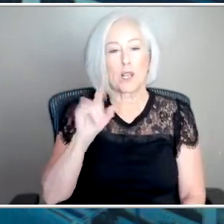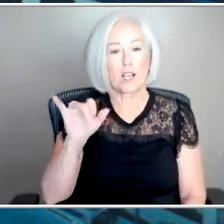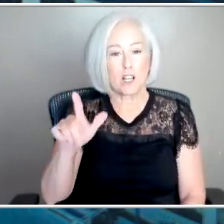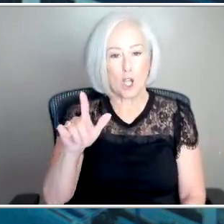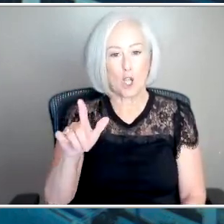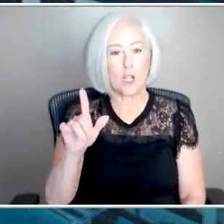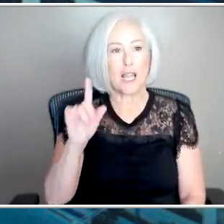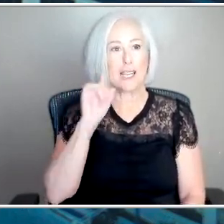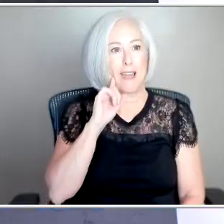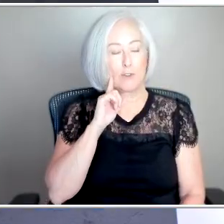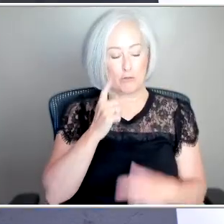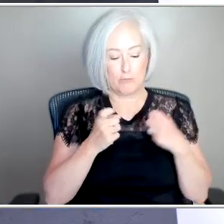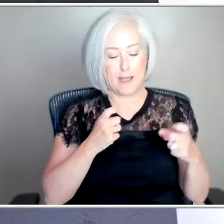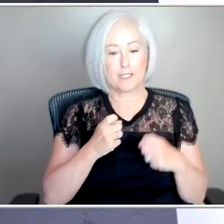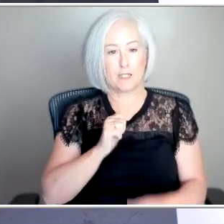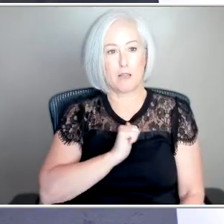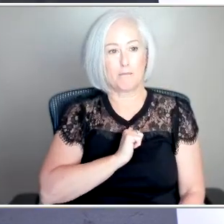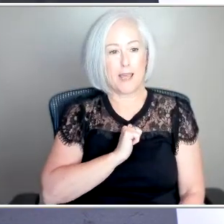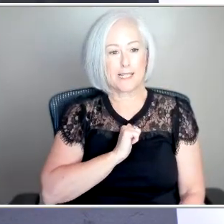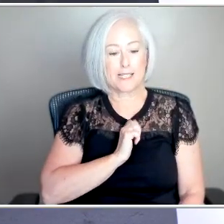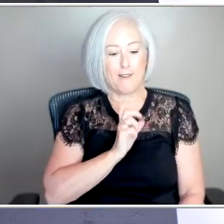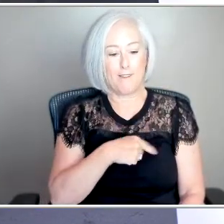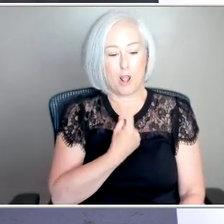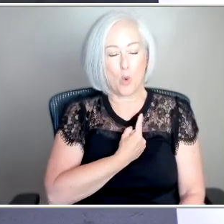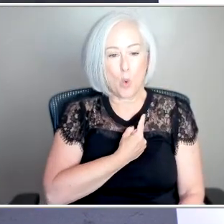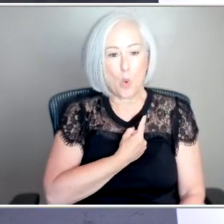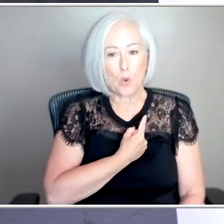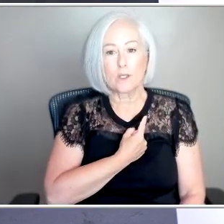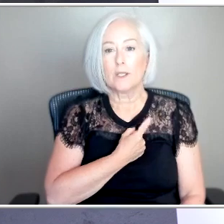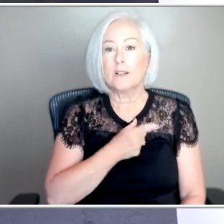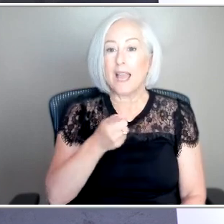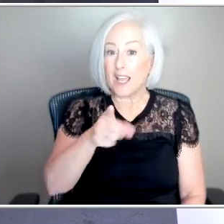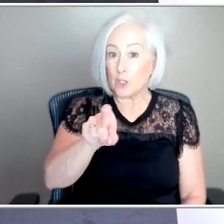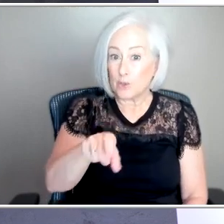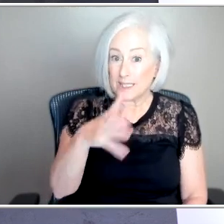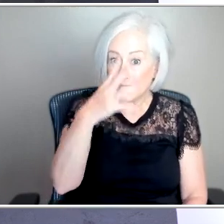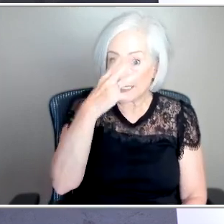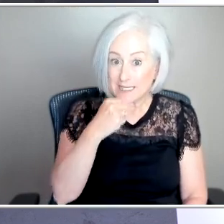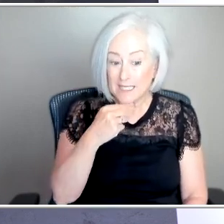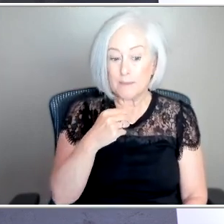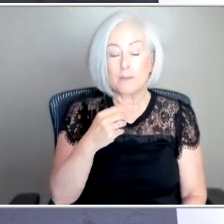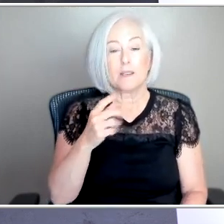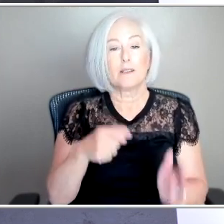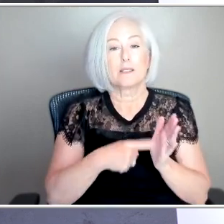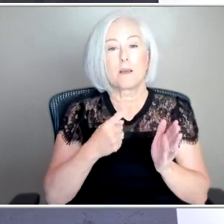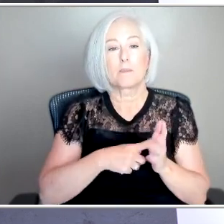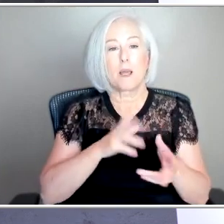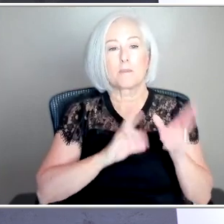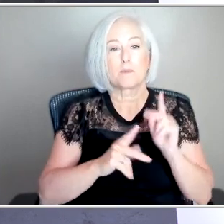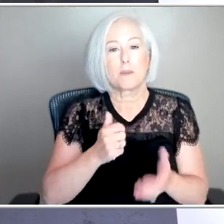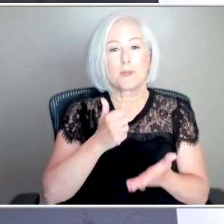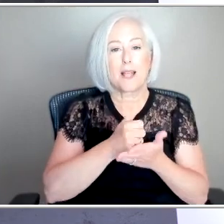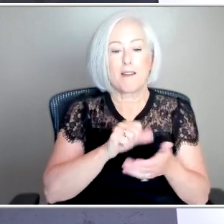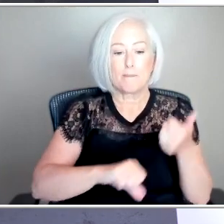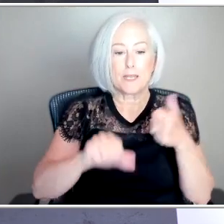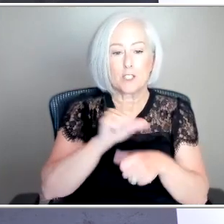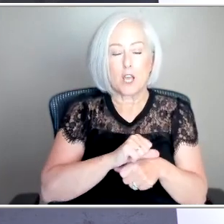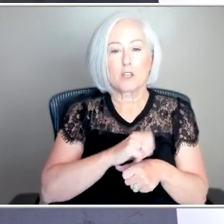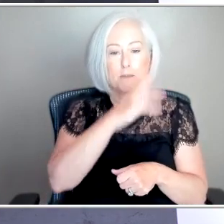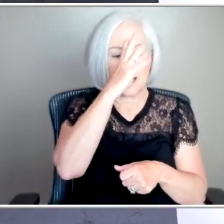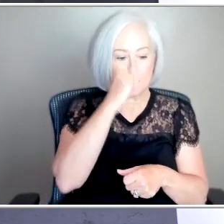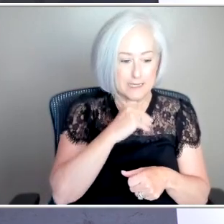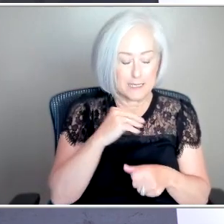is hard. Alone, the support, and then just like you need sleep, people work in shifts to be, to be there for each other and so literally hold each other